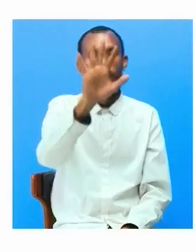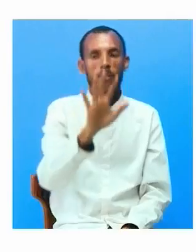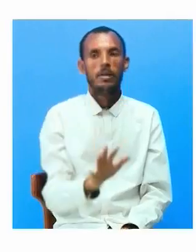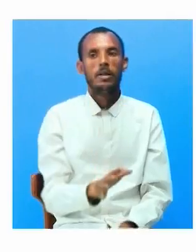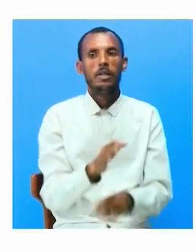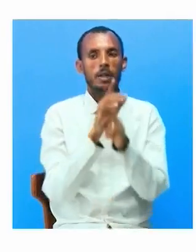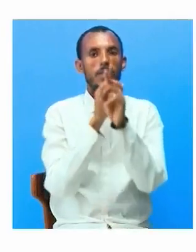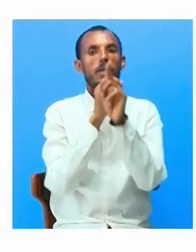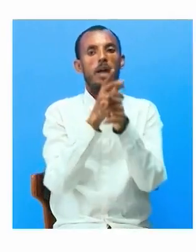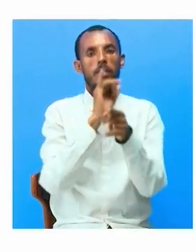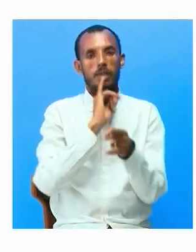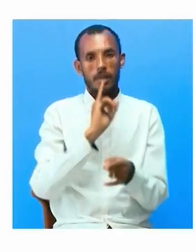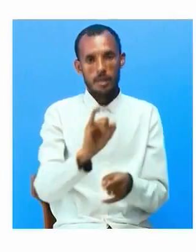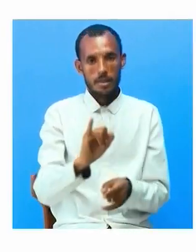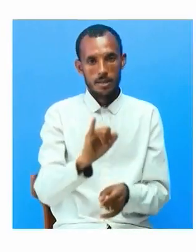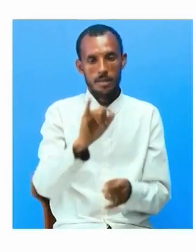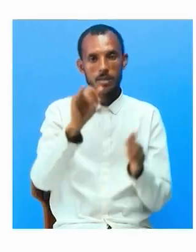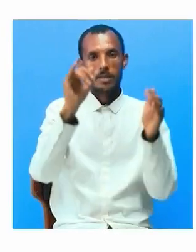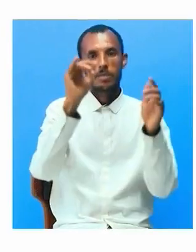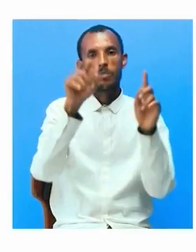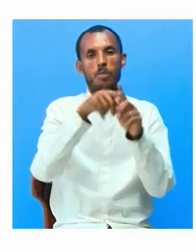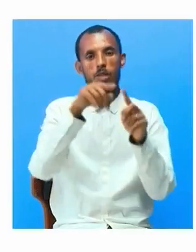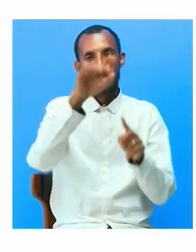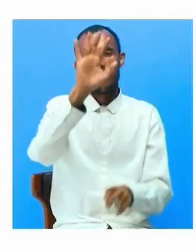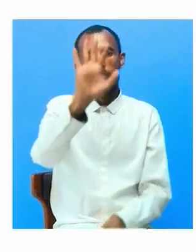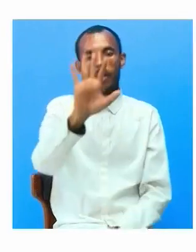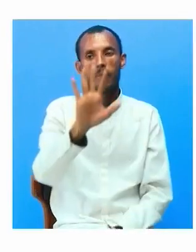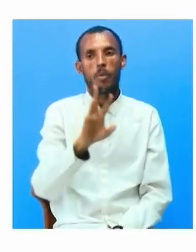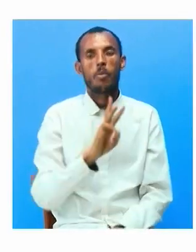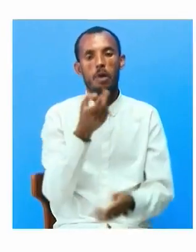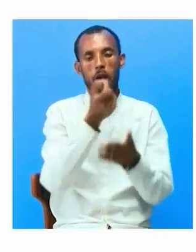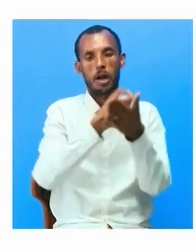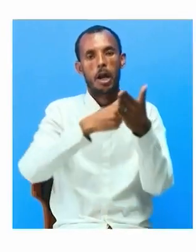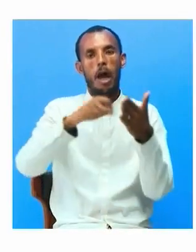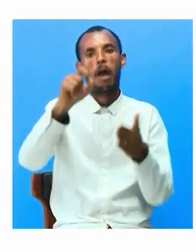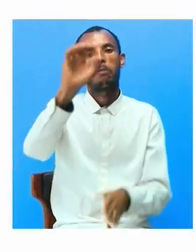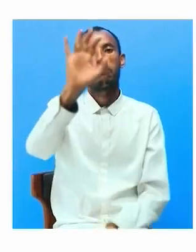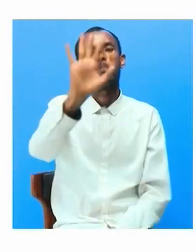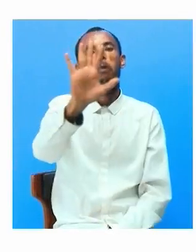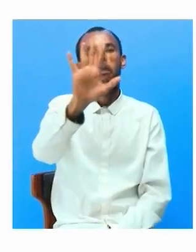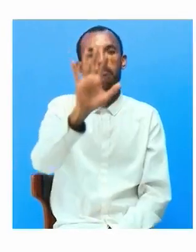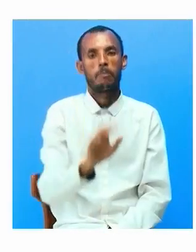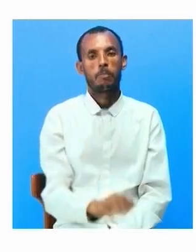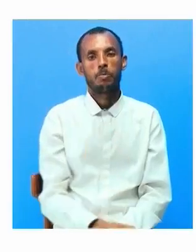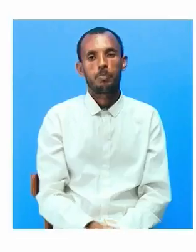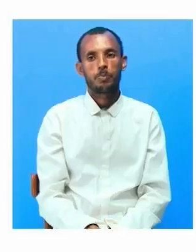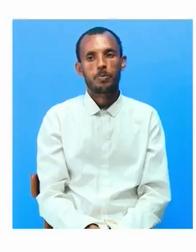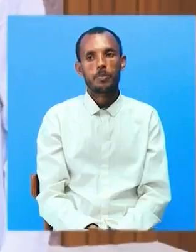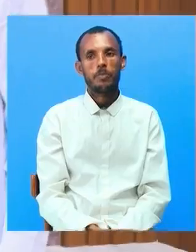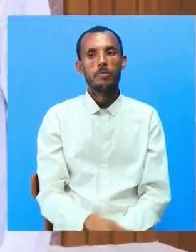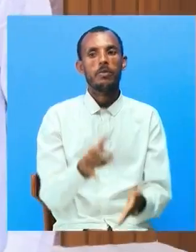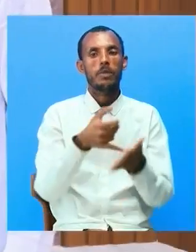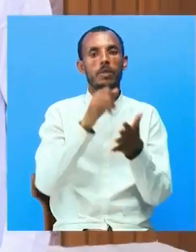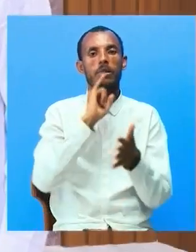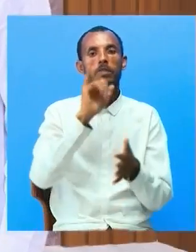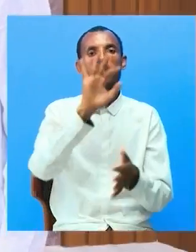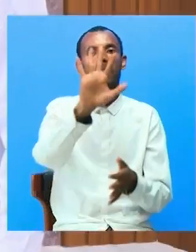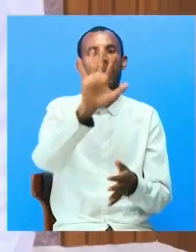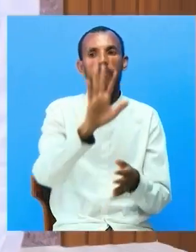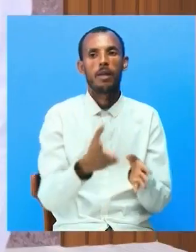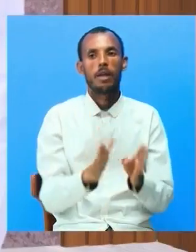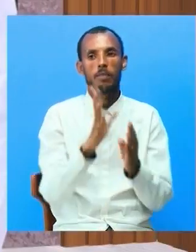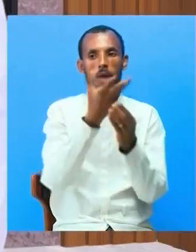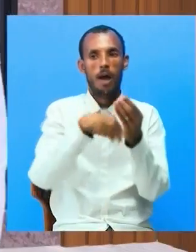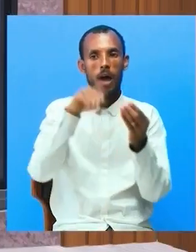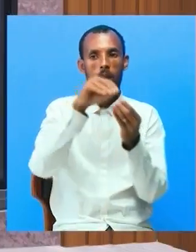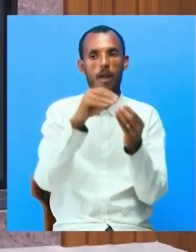the correct answer is positive 5. Most of the time we write in this form. It is 5.